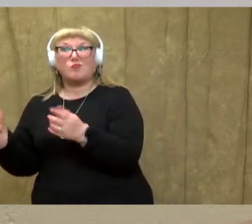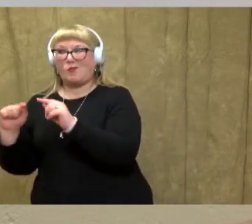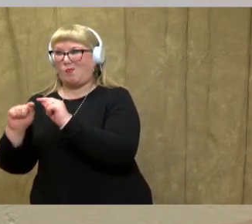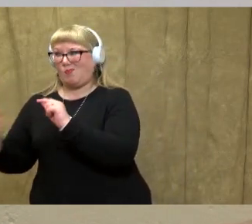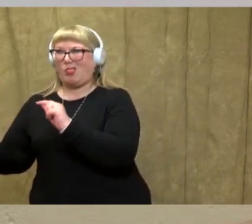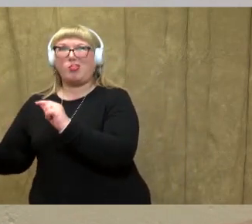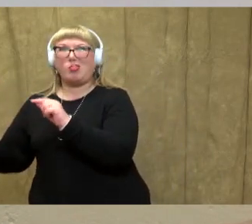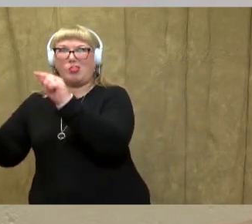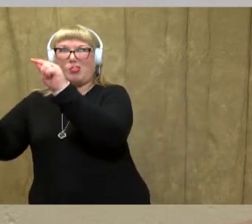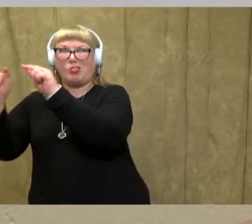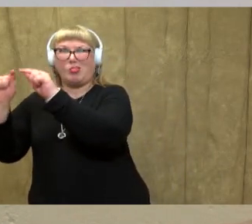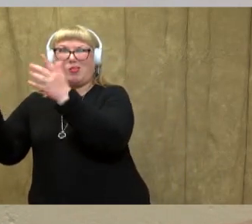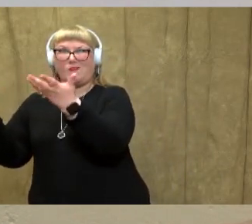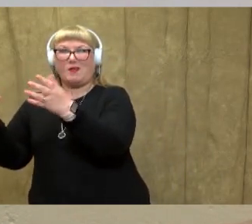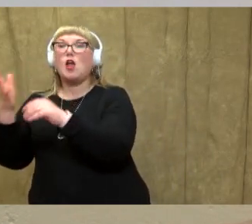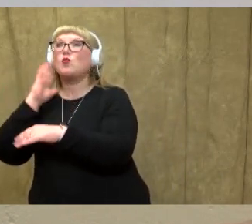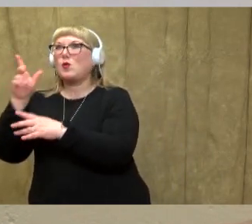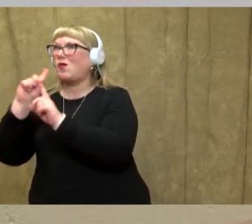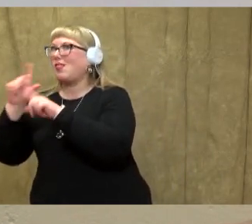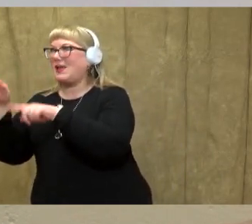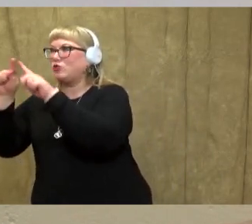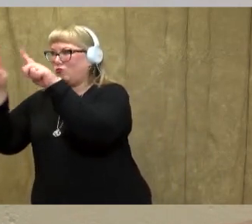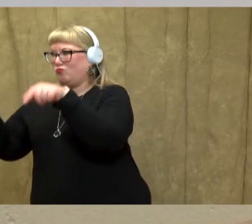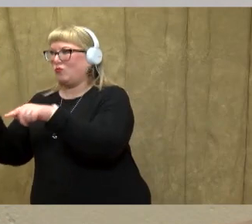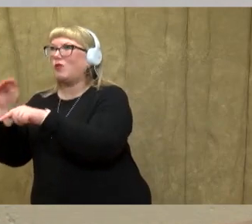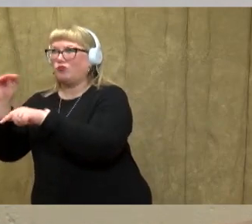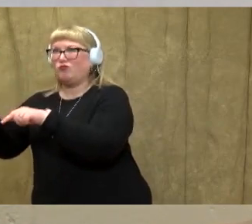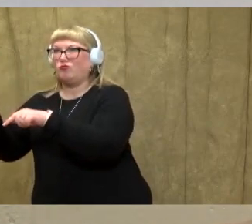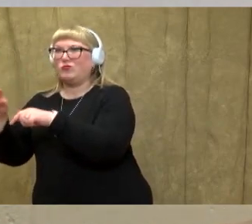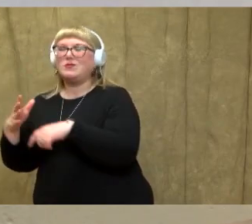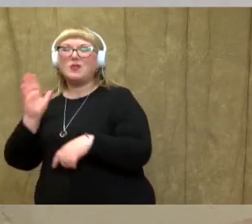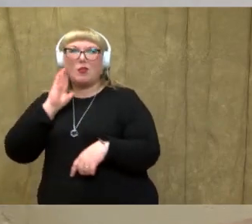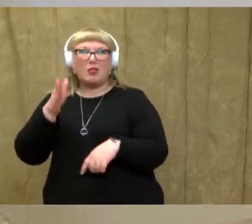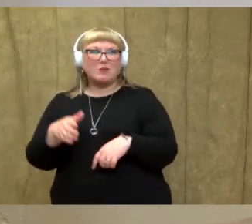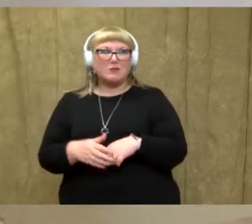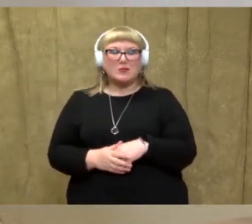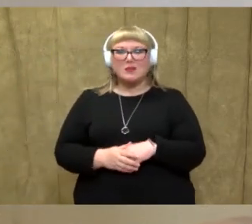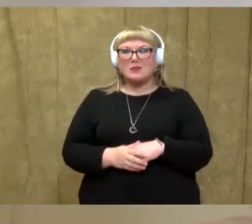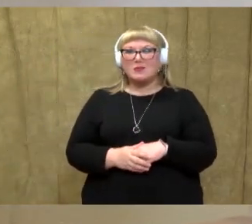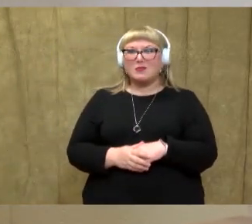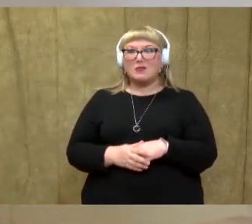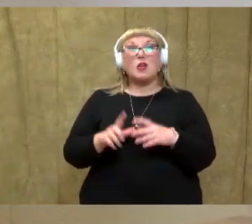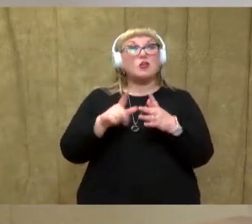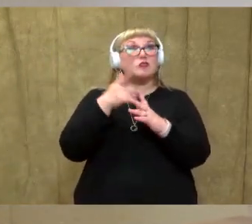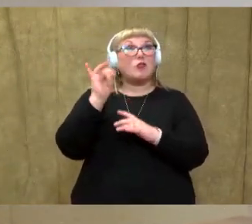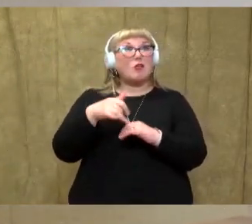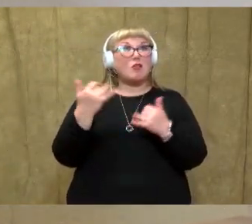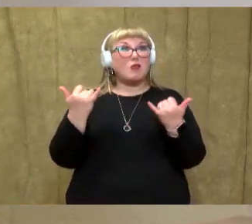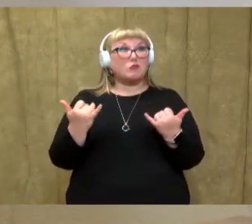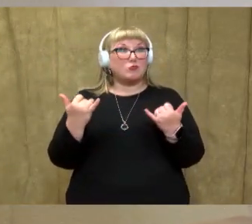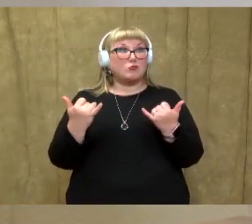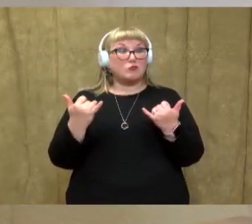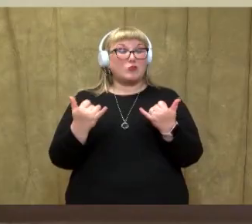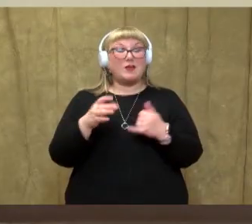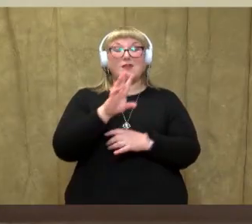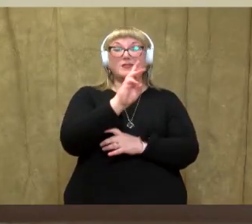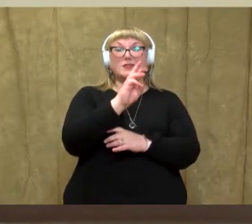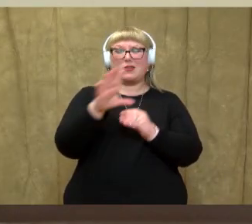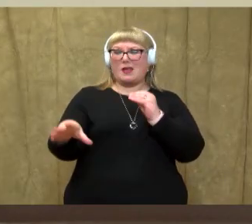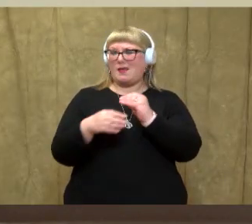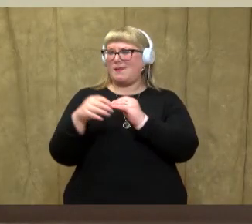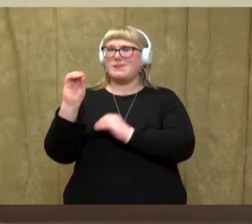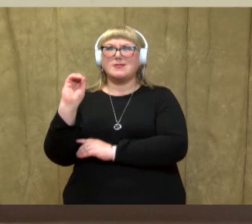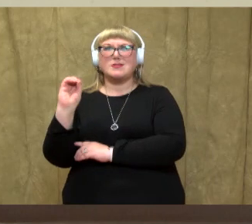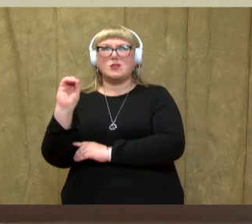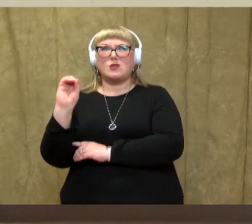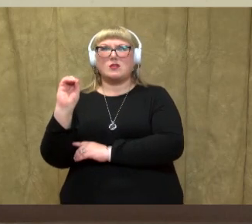then we have a box where we're going to put our answer. All right, so let's start today with that problem, 6 plus 0. We are